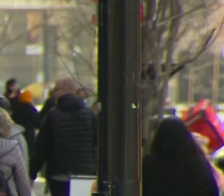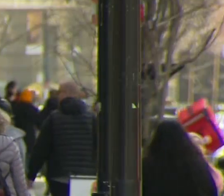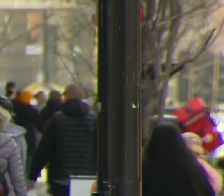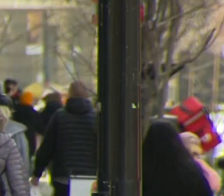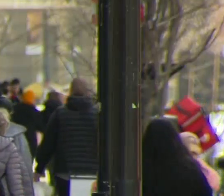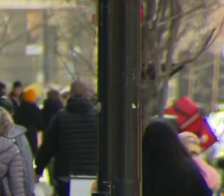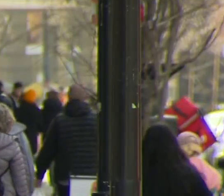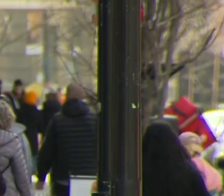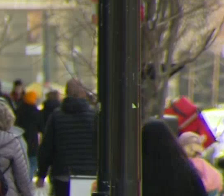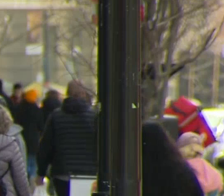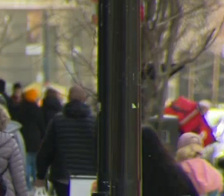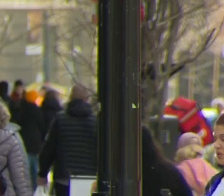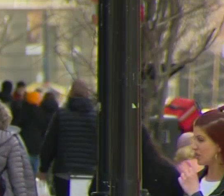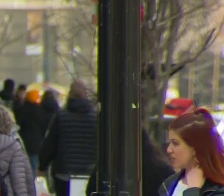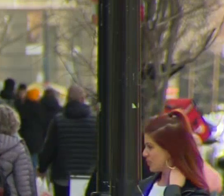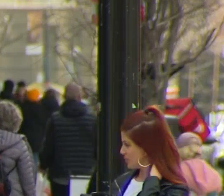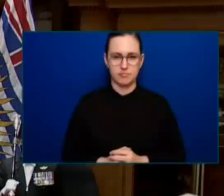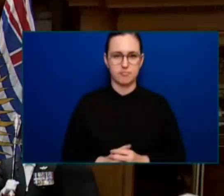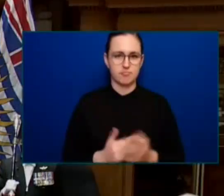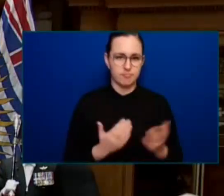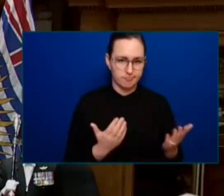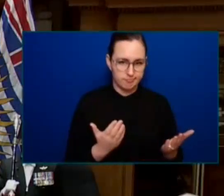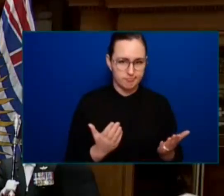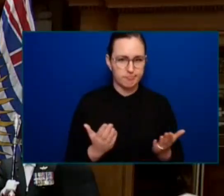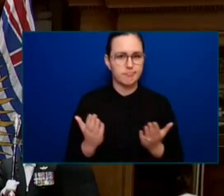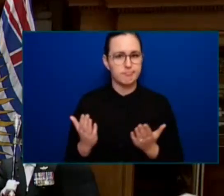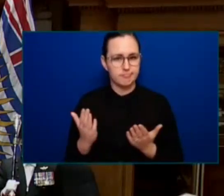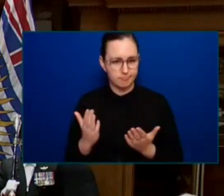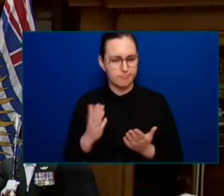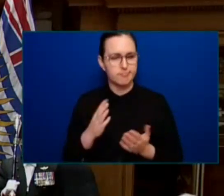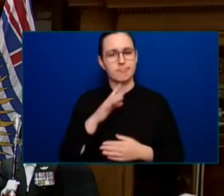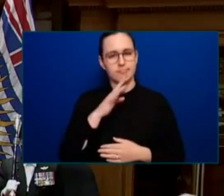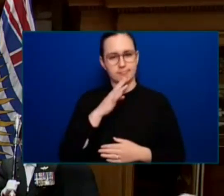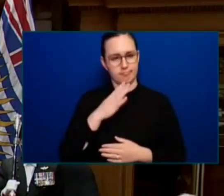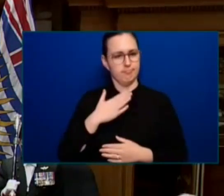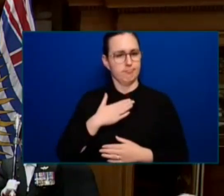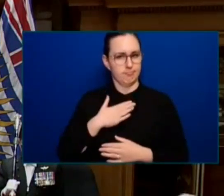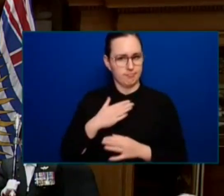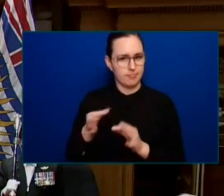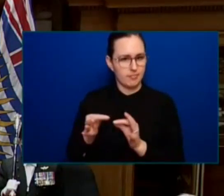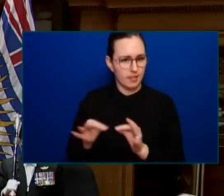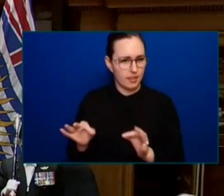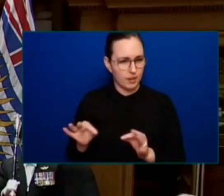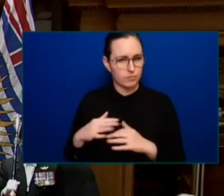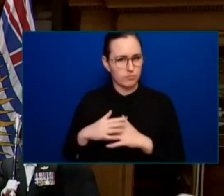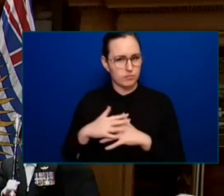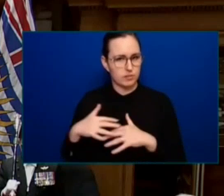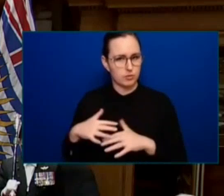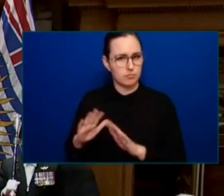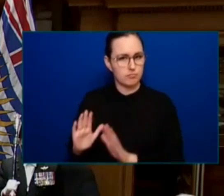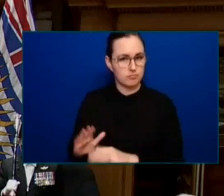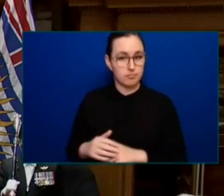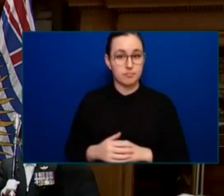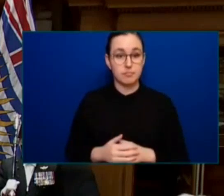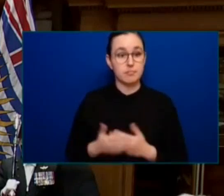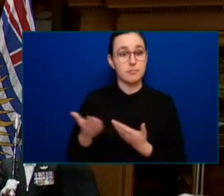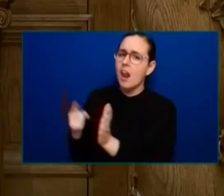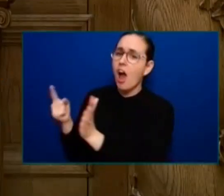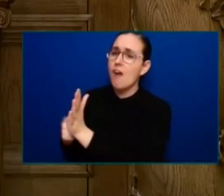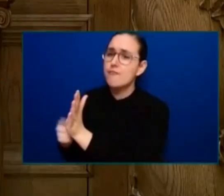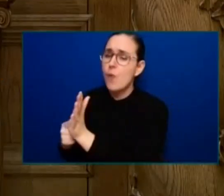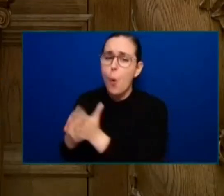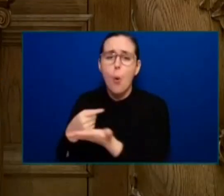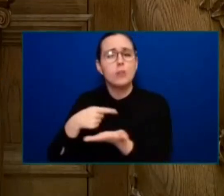pandemic clearly top of mind for the premier as the province's throne speech lays out the path ahead over the next year for BC. In the